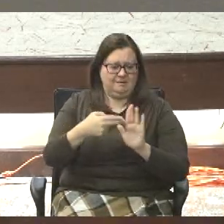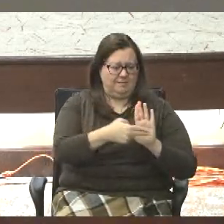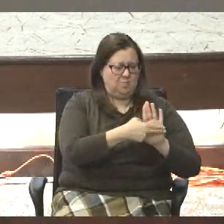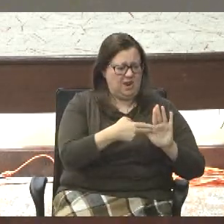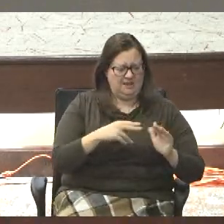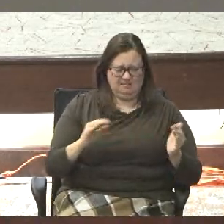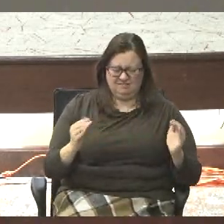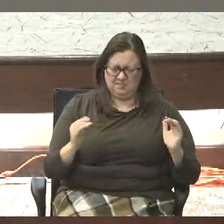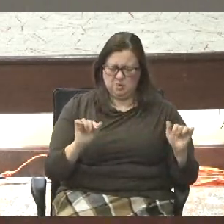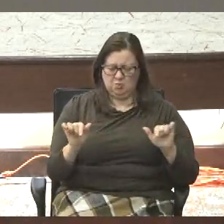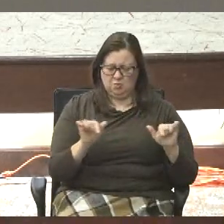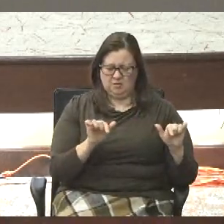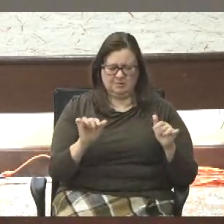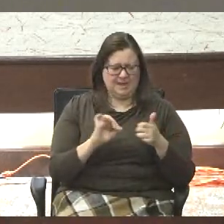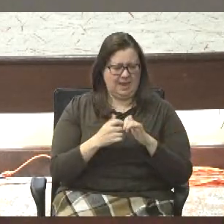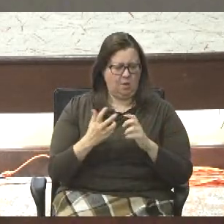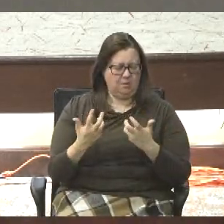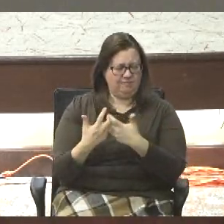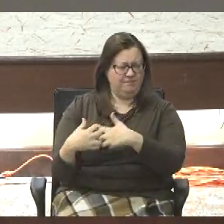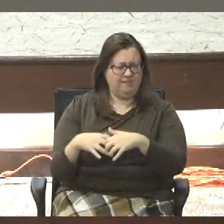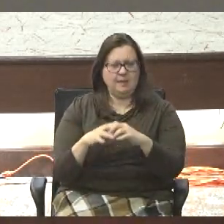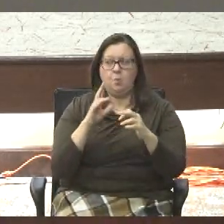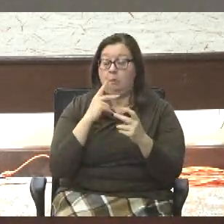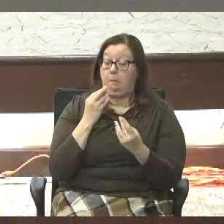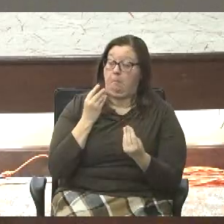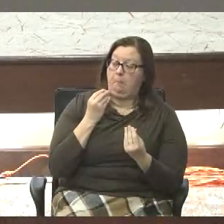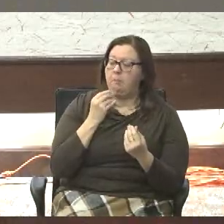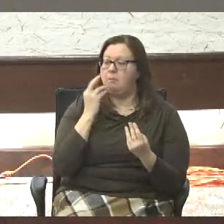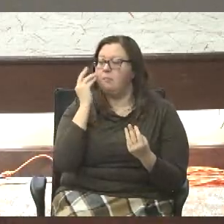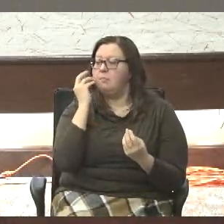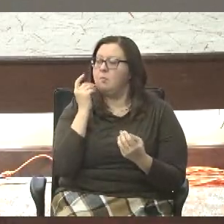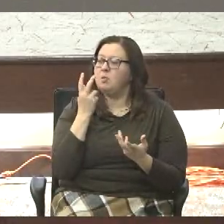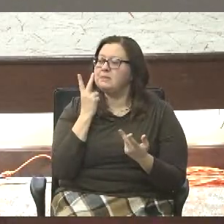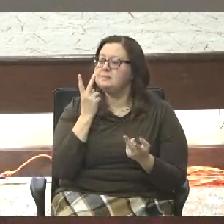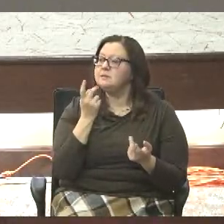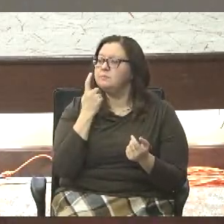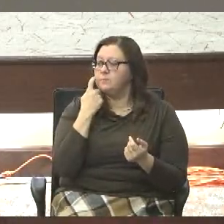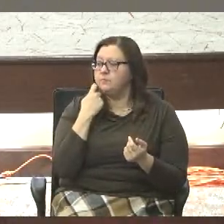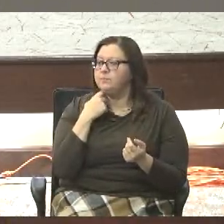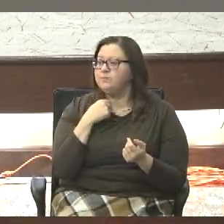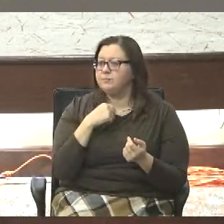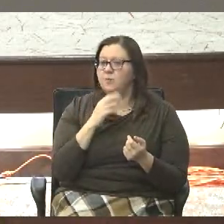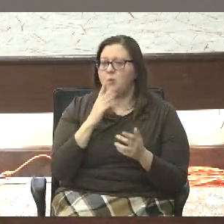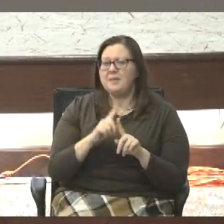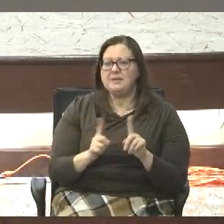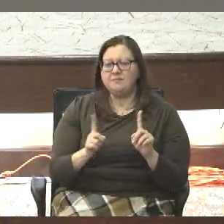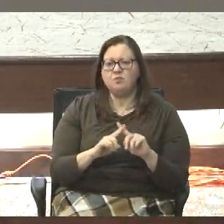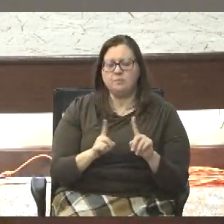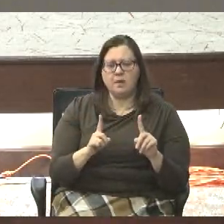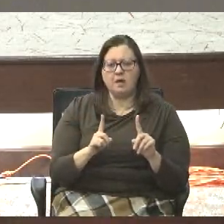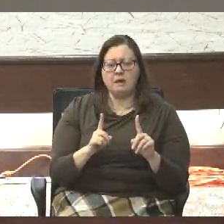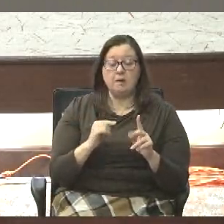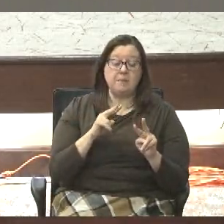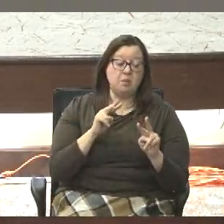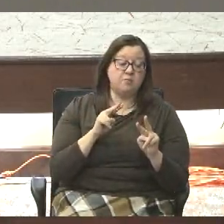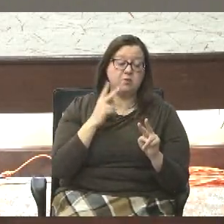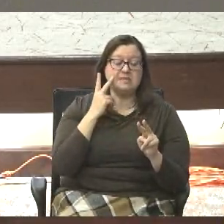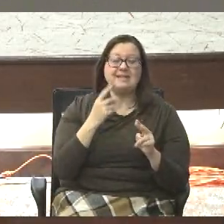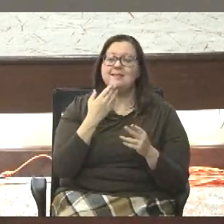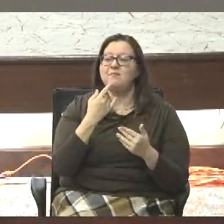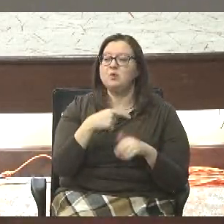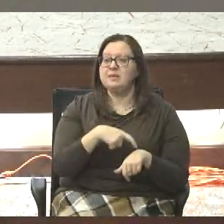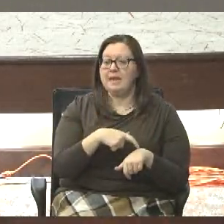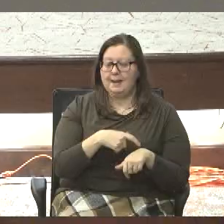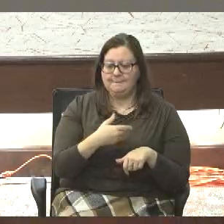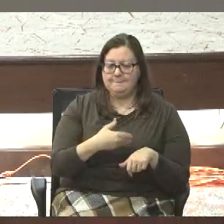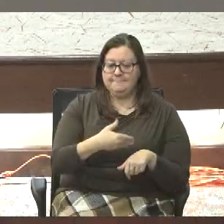DMO and how all that's going to fit together and sort of be distinctively different. But I look forward, thanks for the timeline, that's always